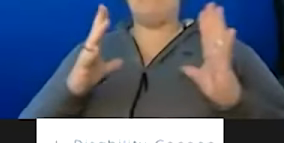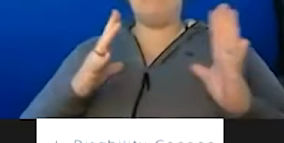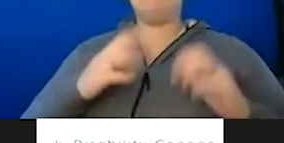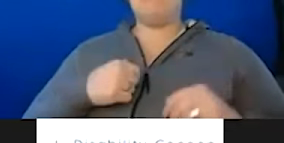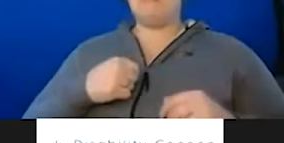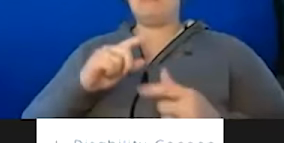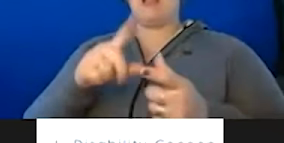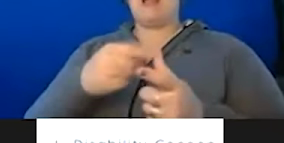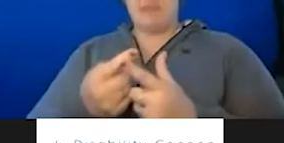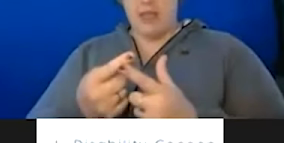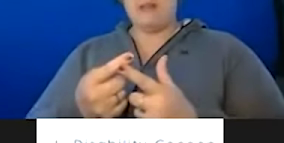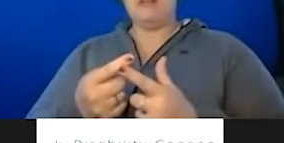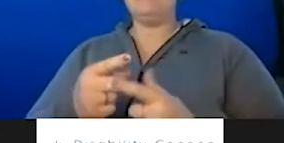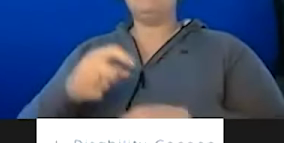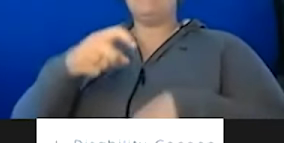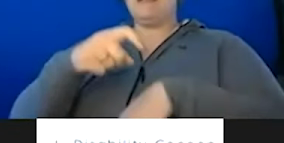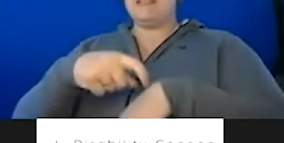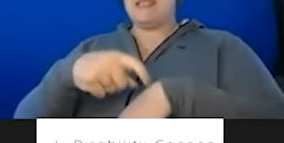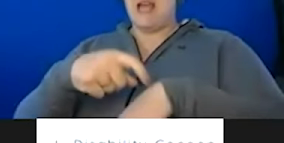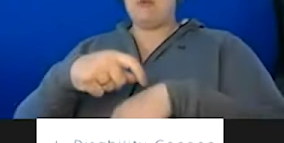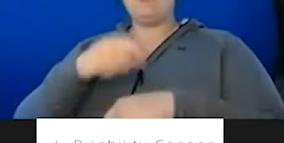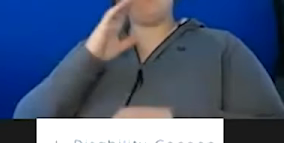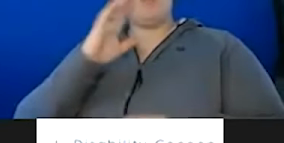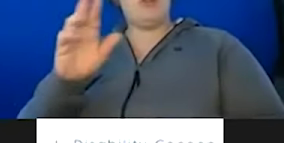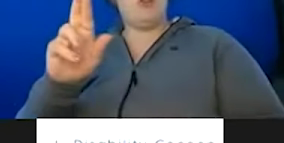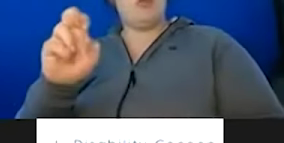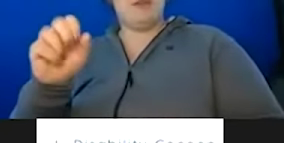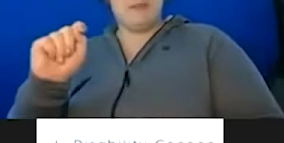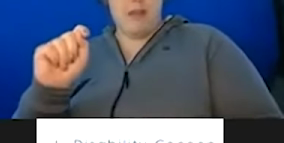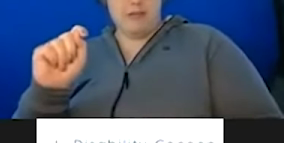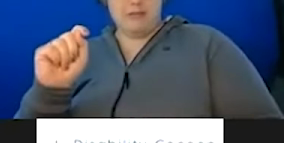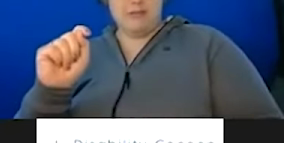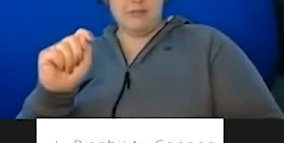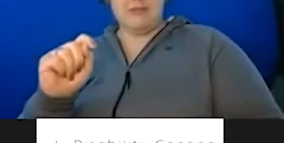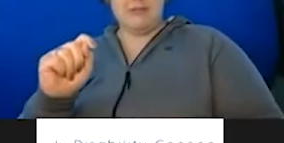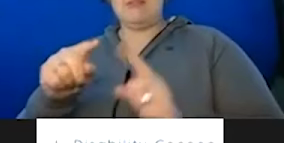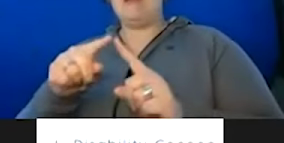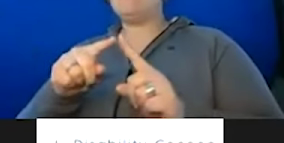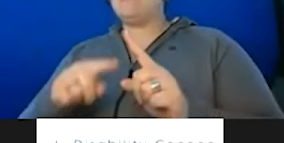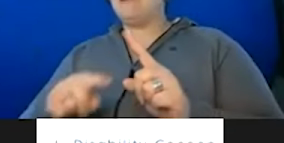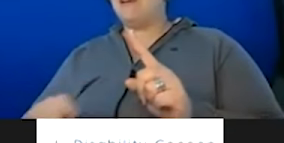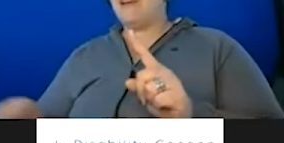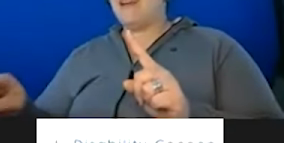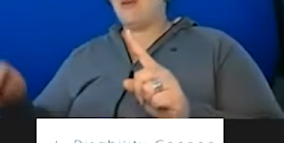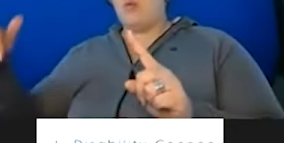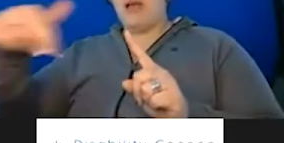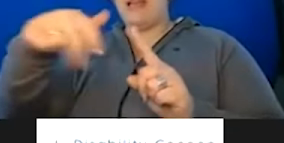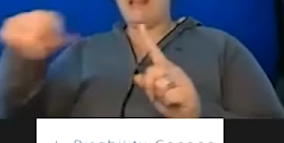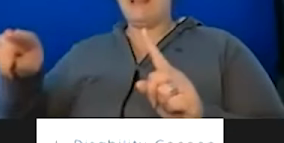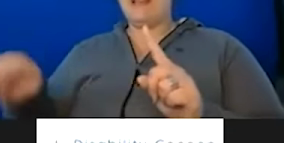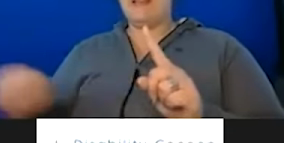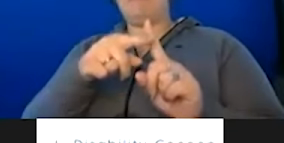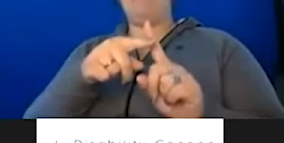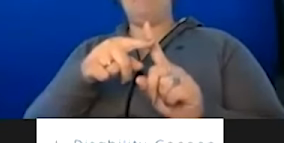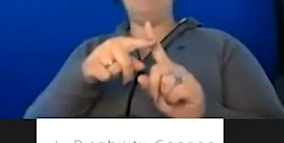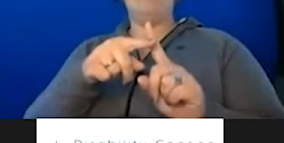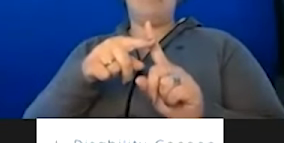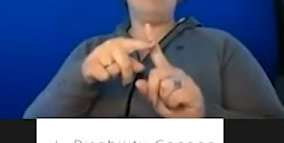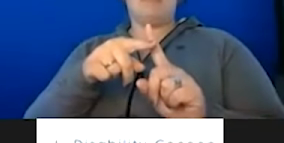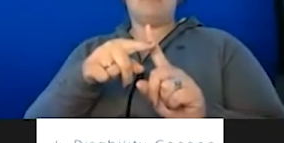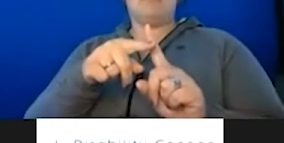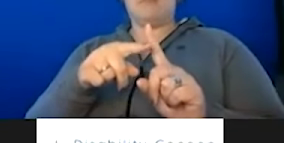to 10 minutes again, and it starts over and the process continues until the person turns the stove off. So that is a particularly nice feature for